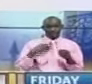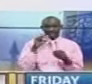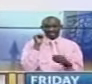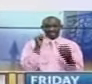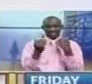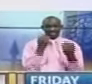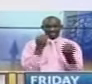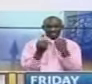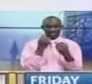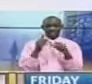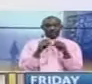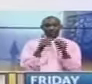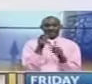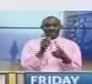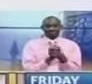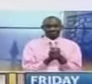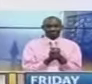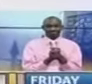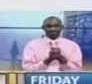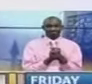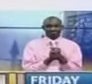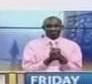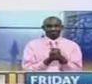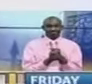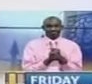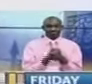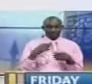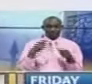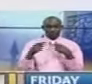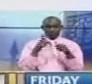some words, and we'll delve into them in just a short while.